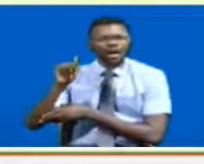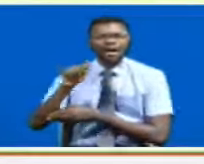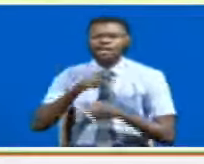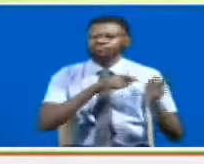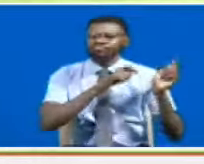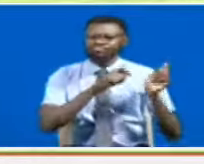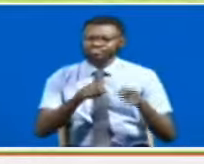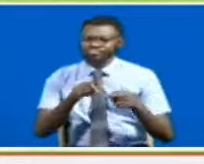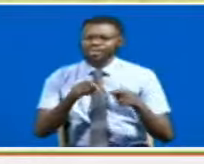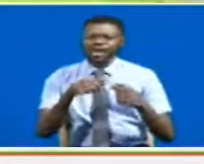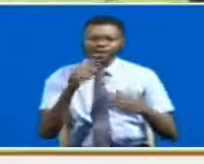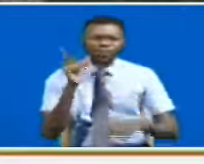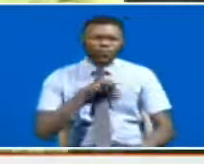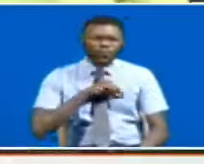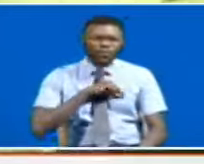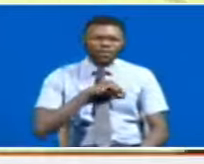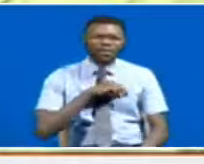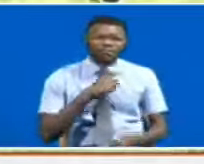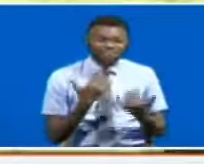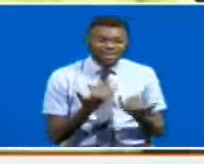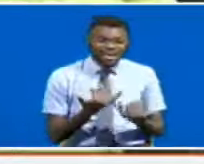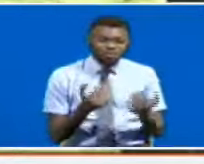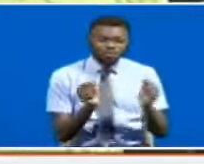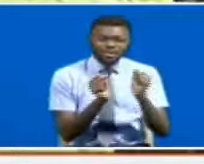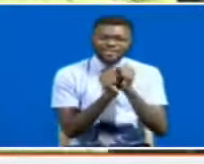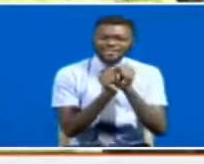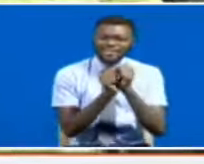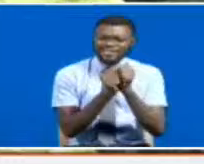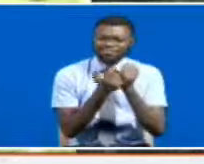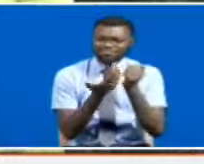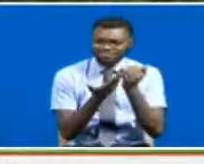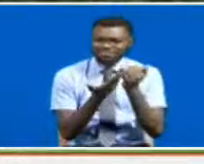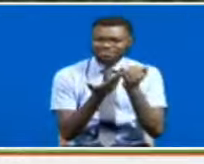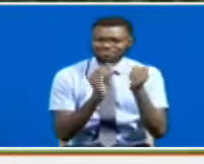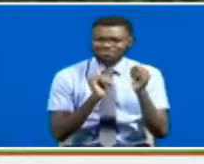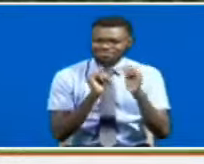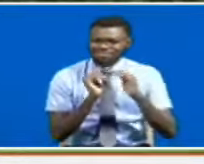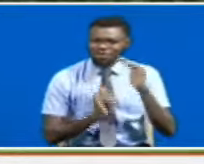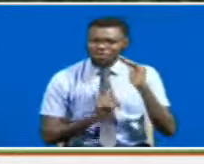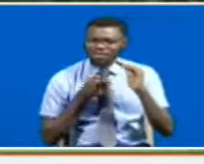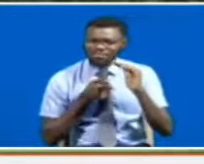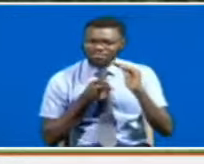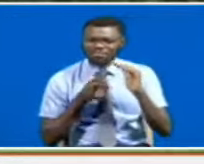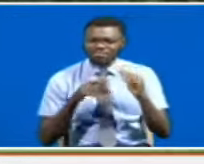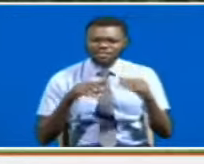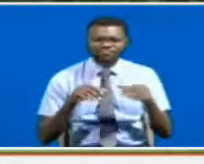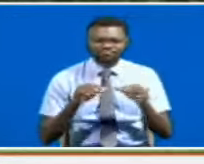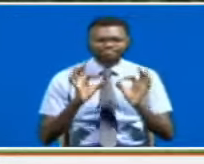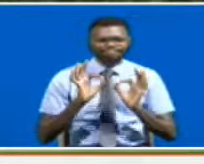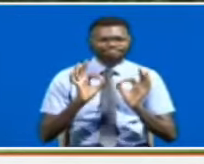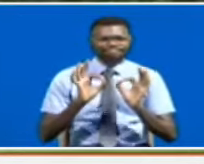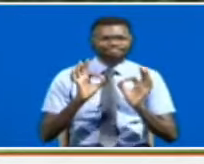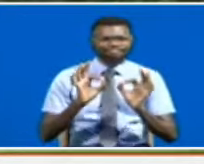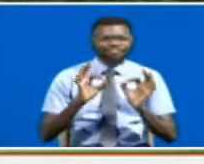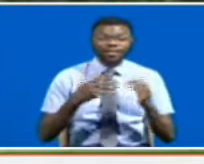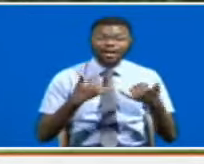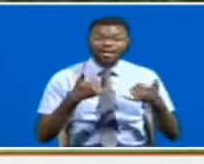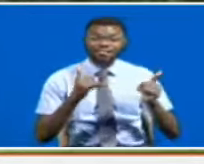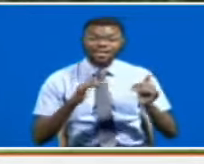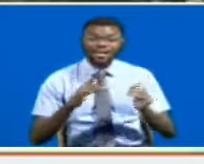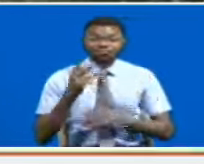under. So to be getting a 10 under score after two rounds is quite impressive. We have exactly 20 players who have made the